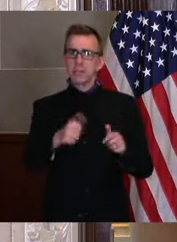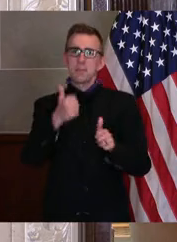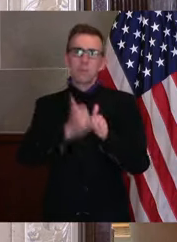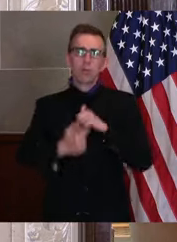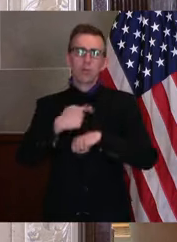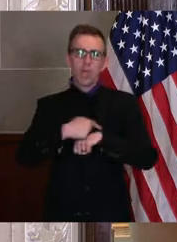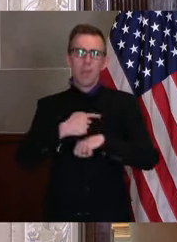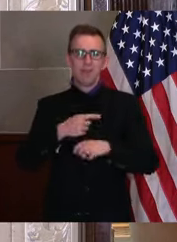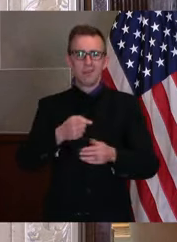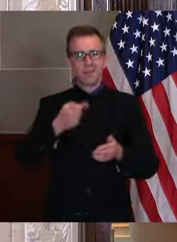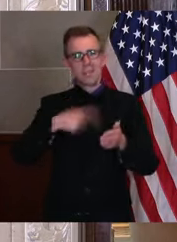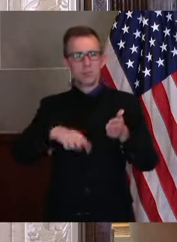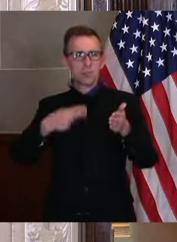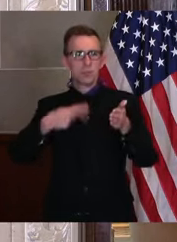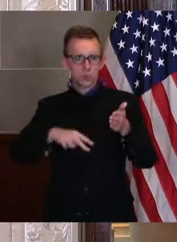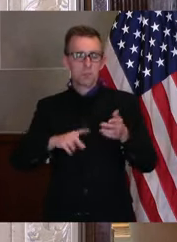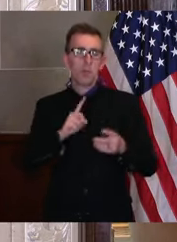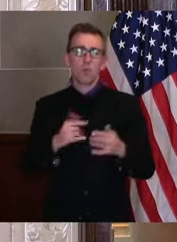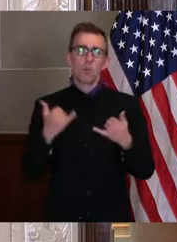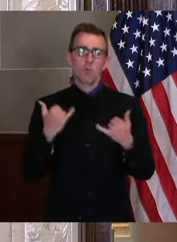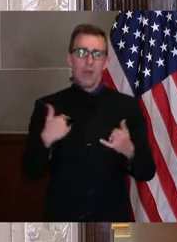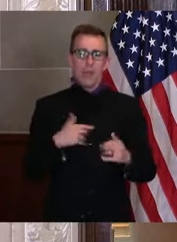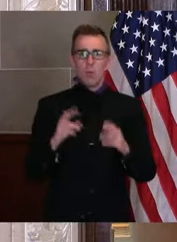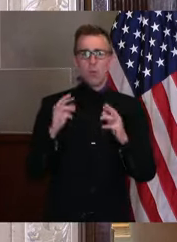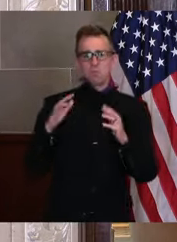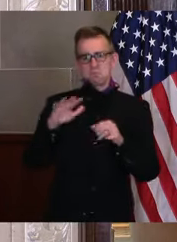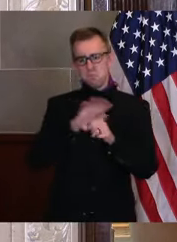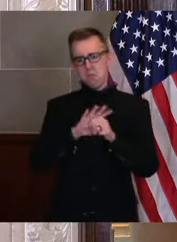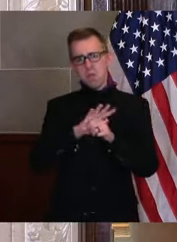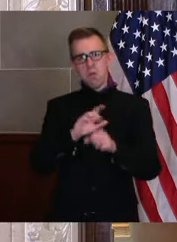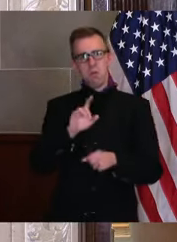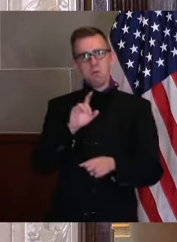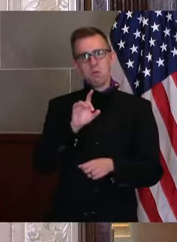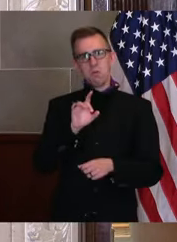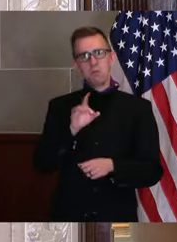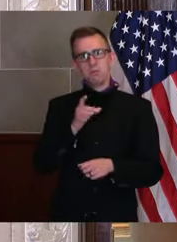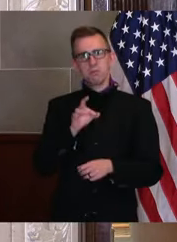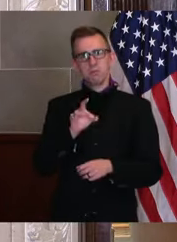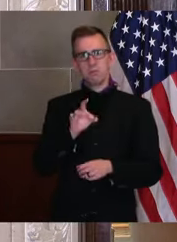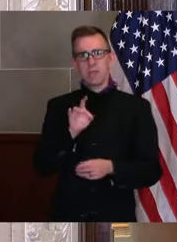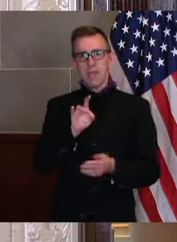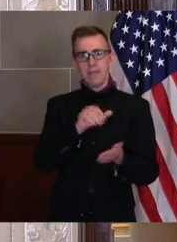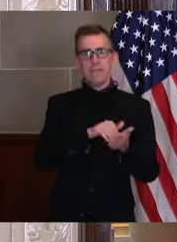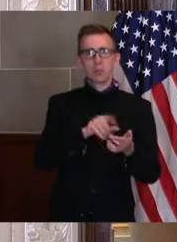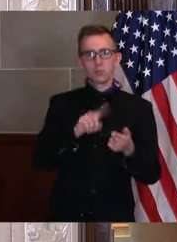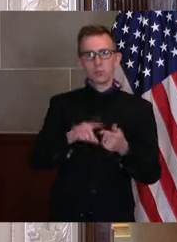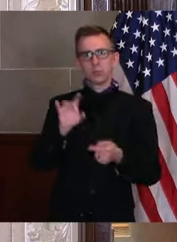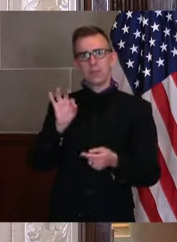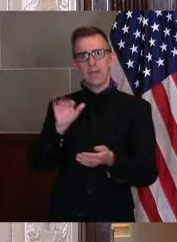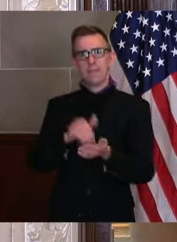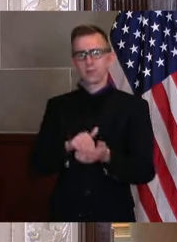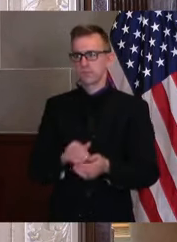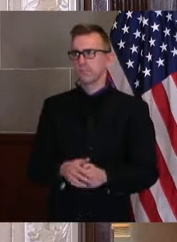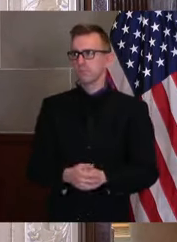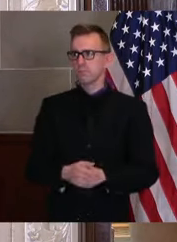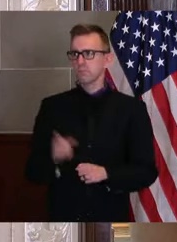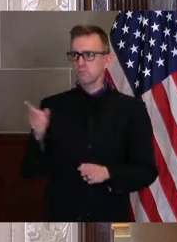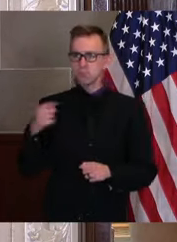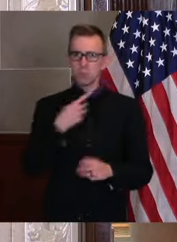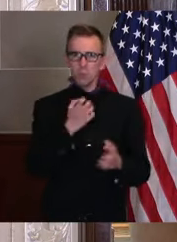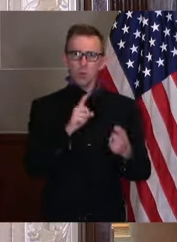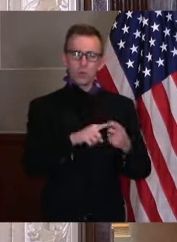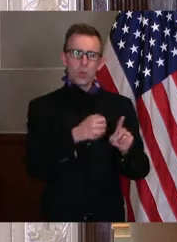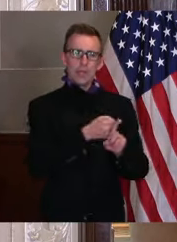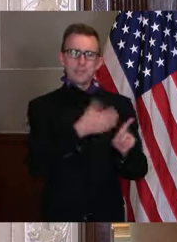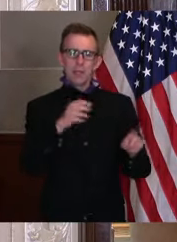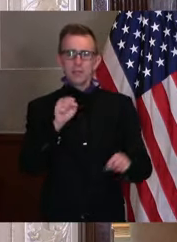another week or so. But right now we're hovering right around 8,000, heading toward 9,000. And when you say you'd like to expand